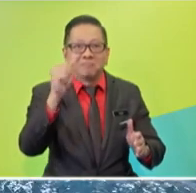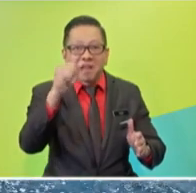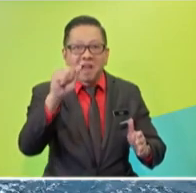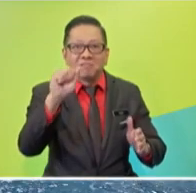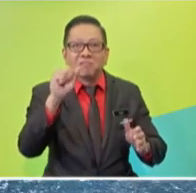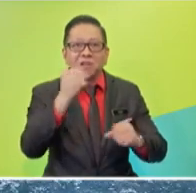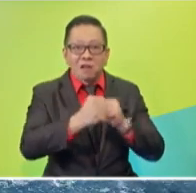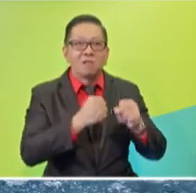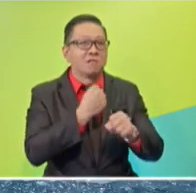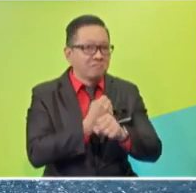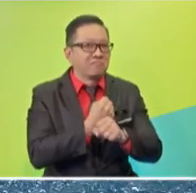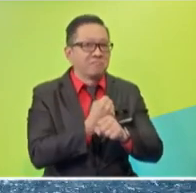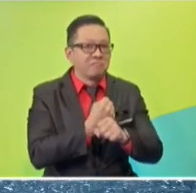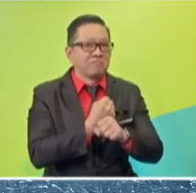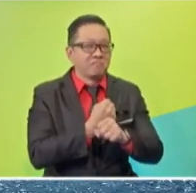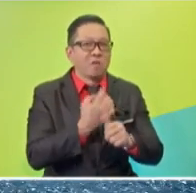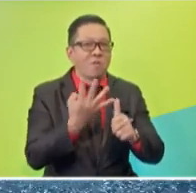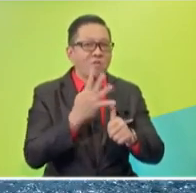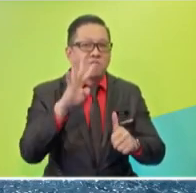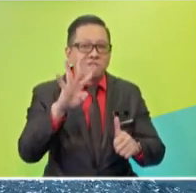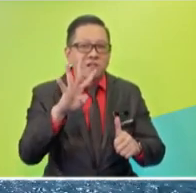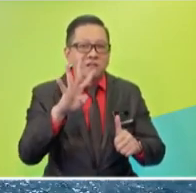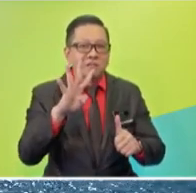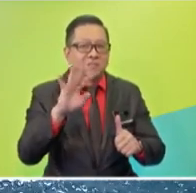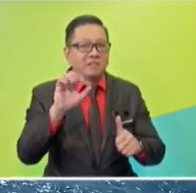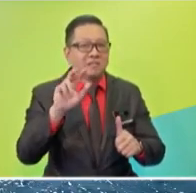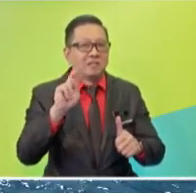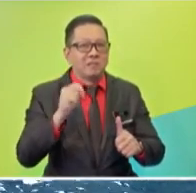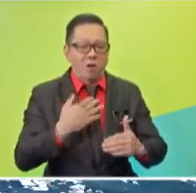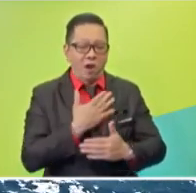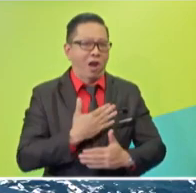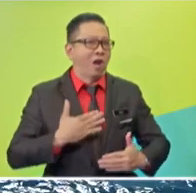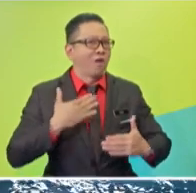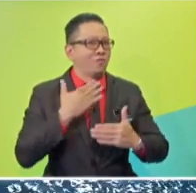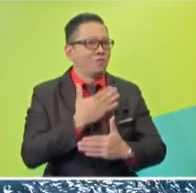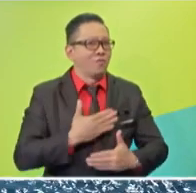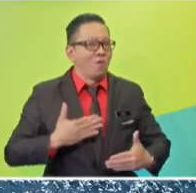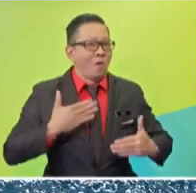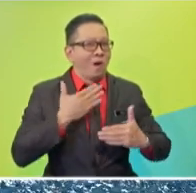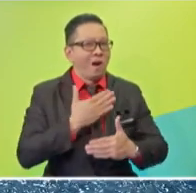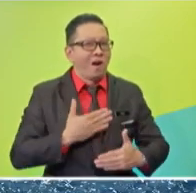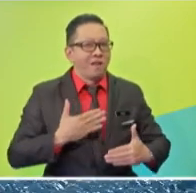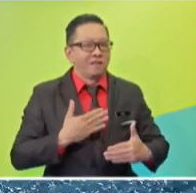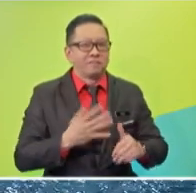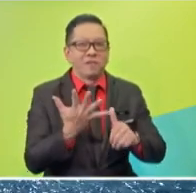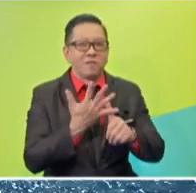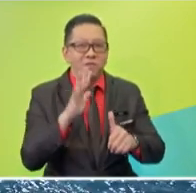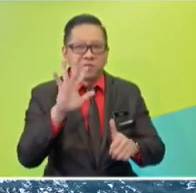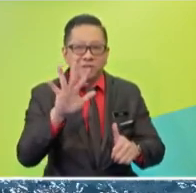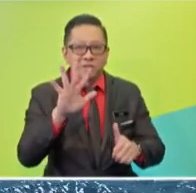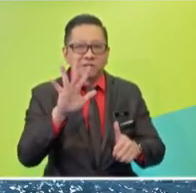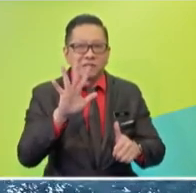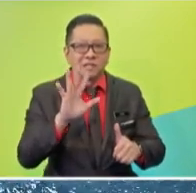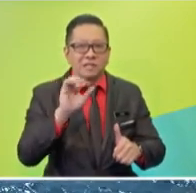10 years. The fourth one, Jin enjoys her job very much. The fifth one,